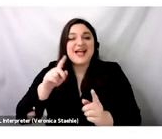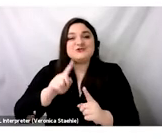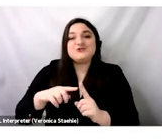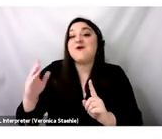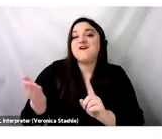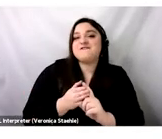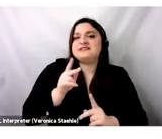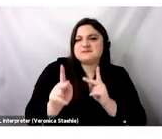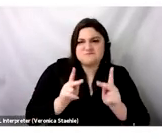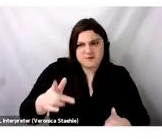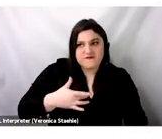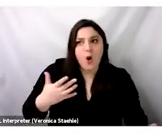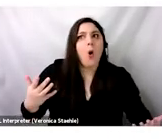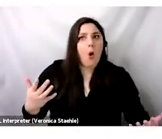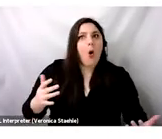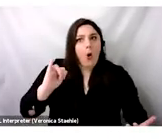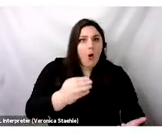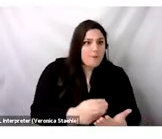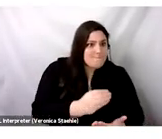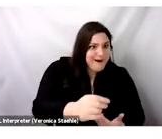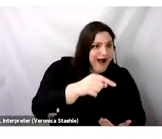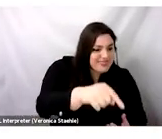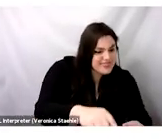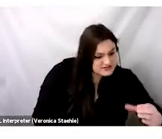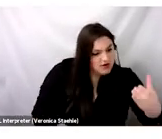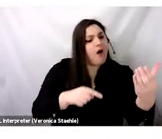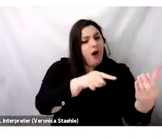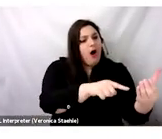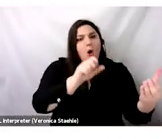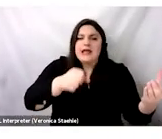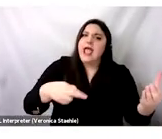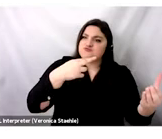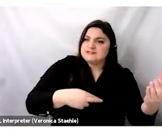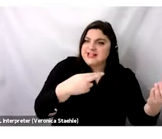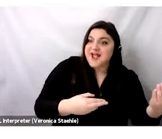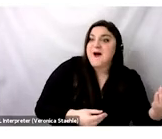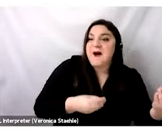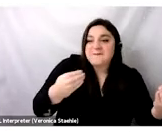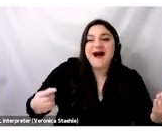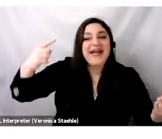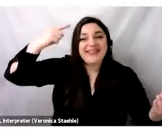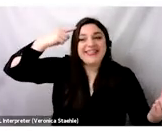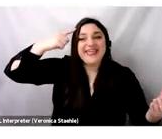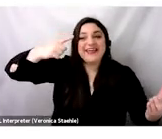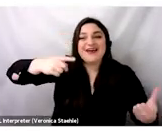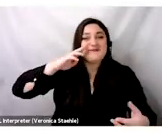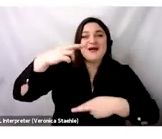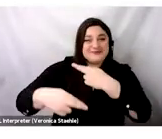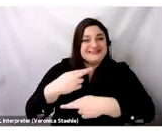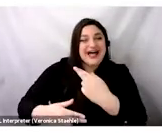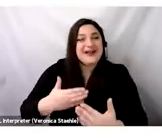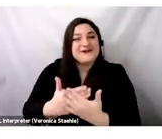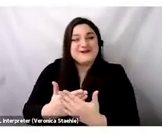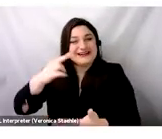equals the recyclability of the plastic. Unfortunately, the Chasing Arrows symbol does not